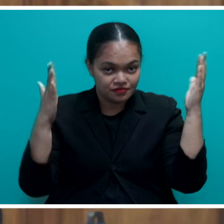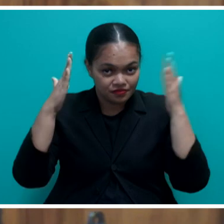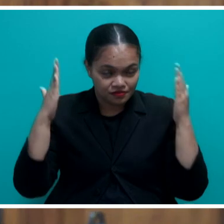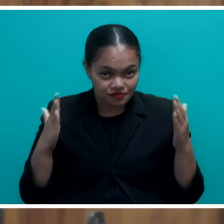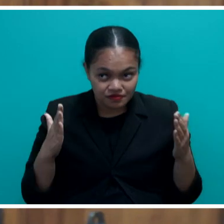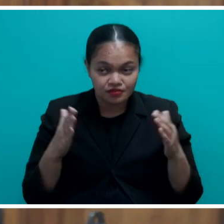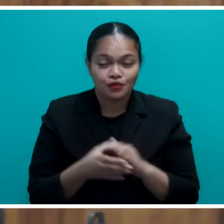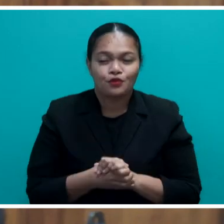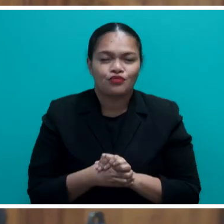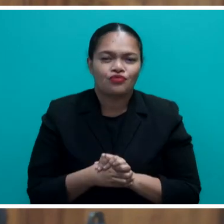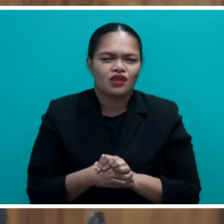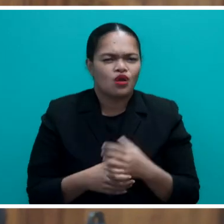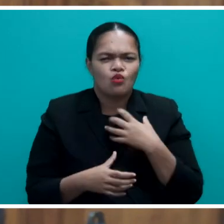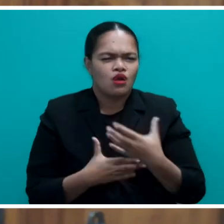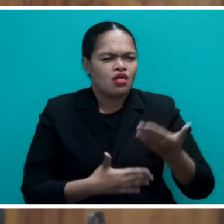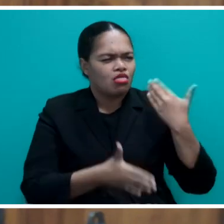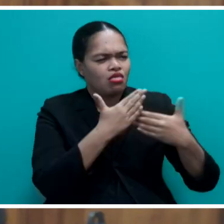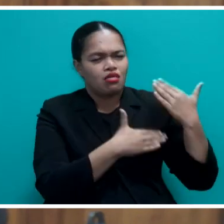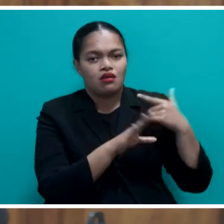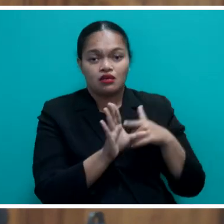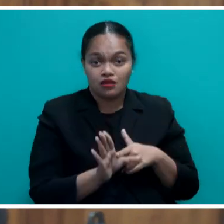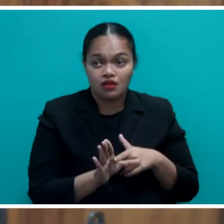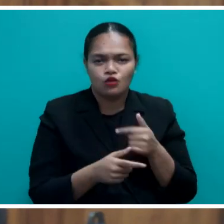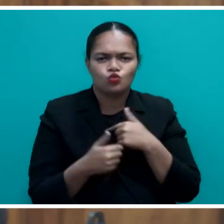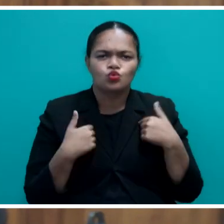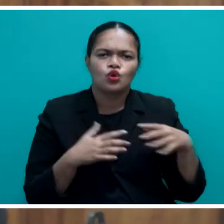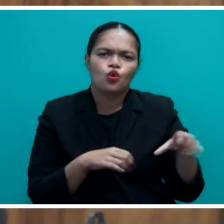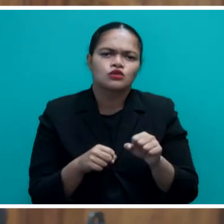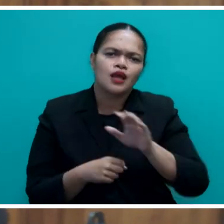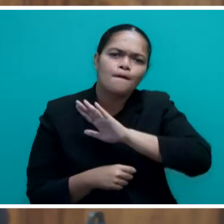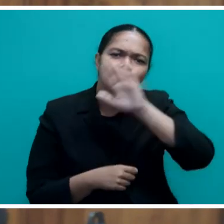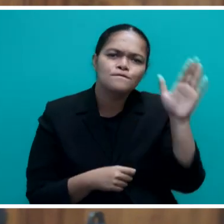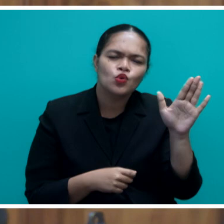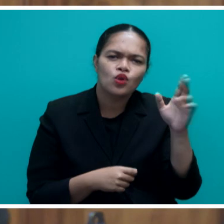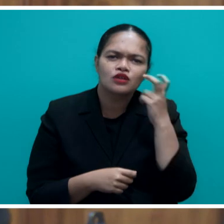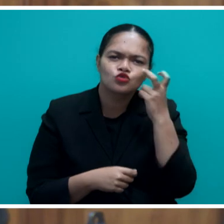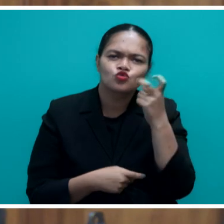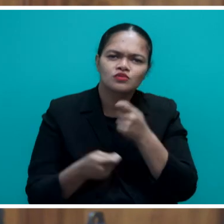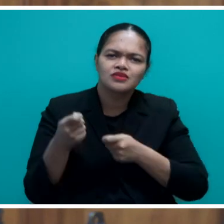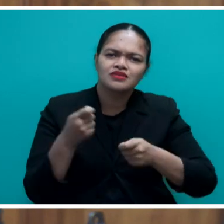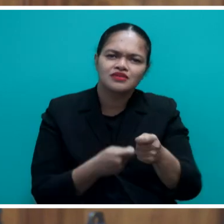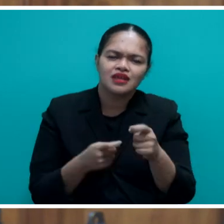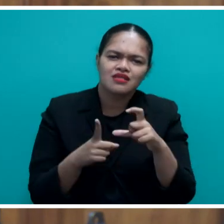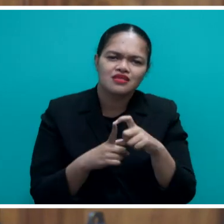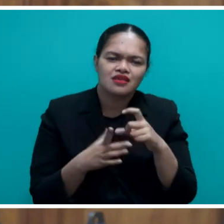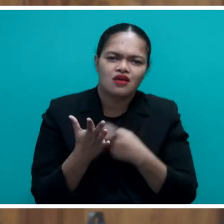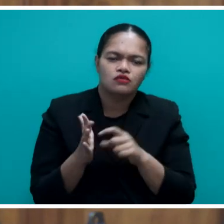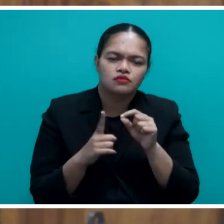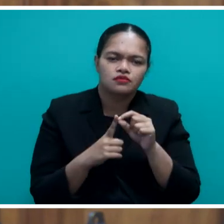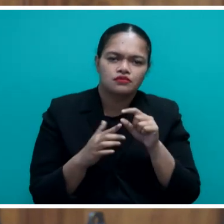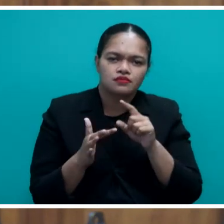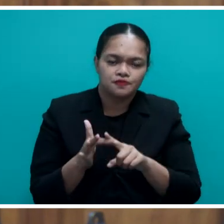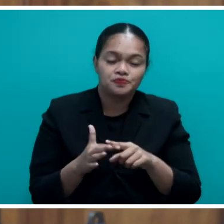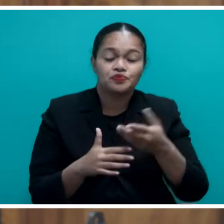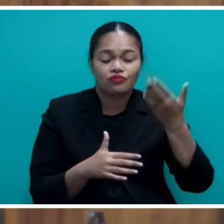well over a decade ago, we would host the Mbula Fiji Tourism Exchange, or BFTE. Over the